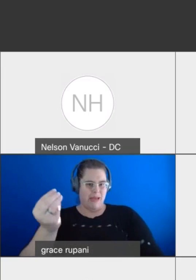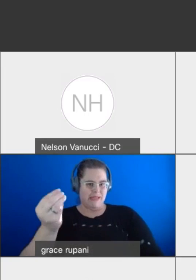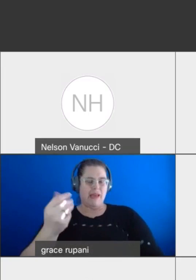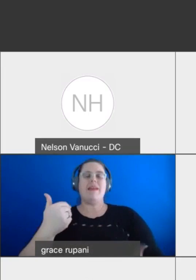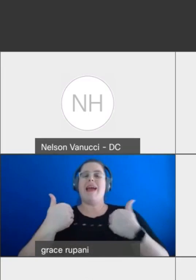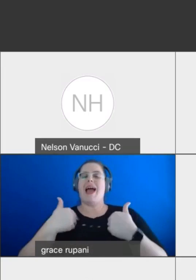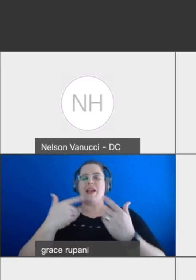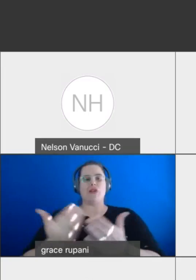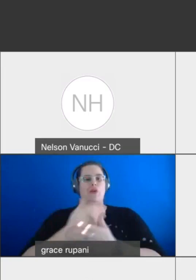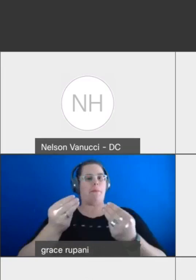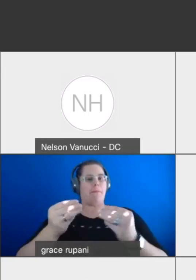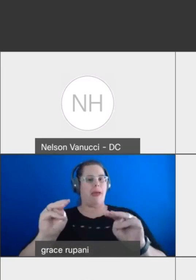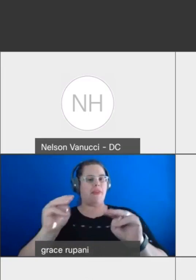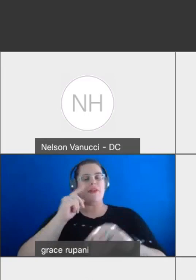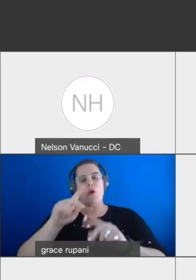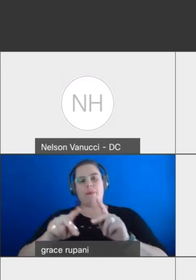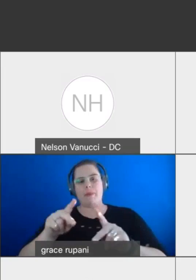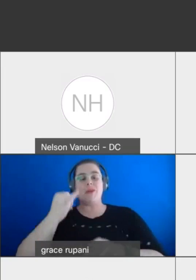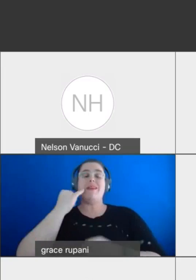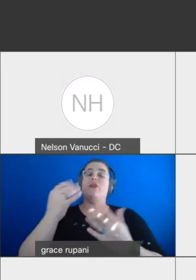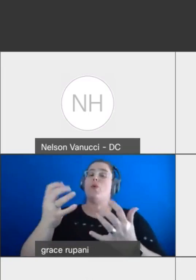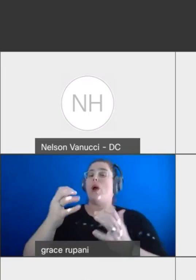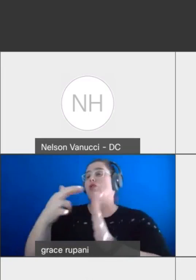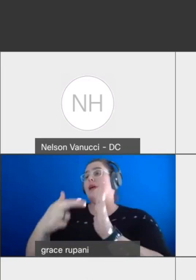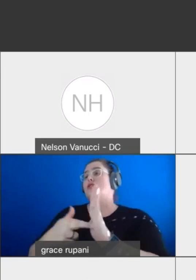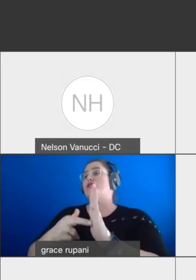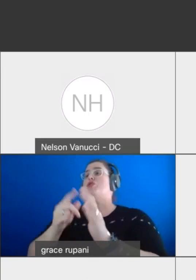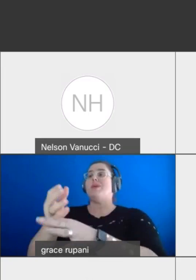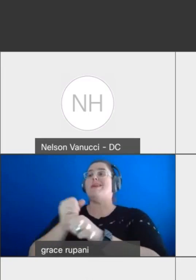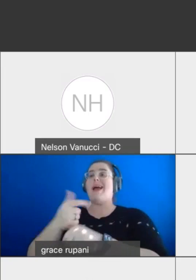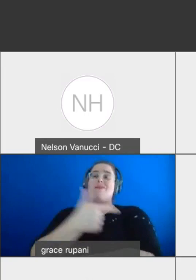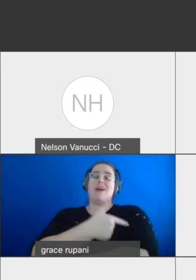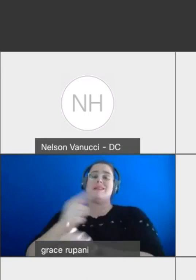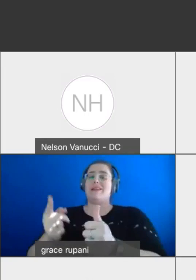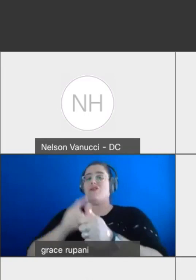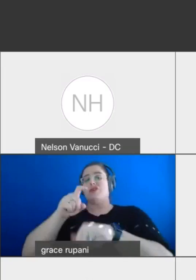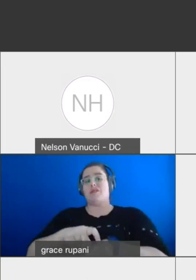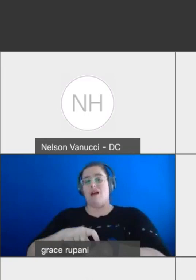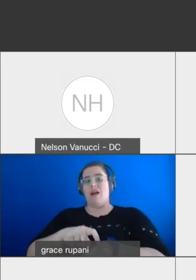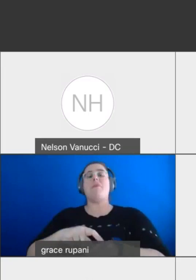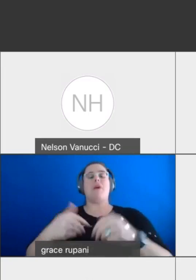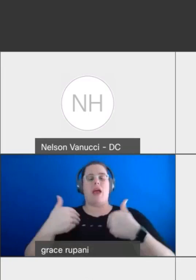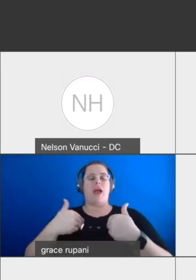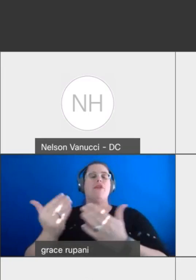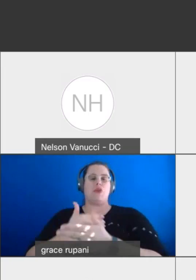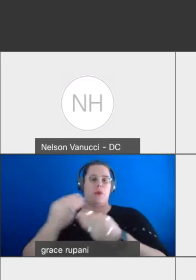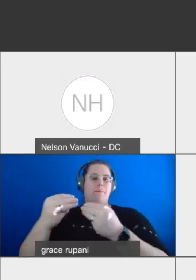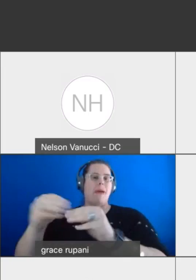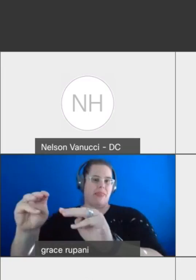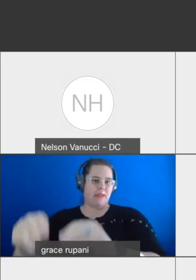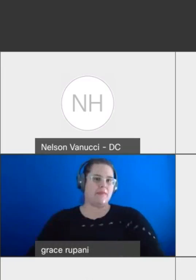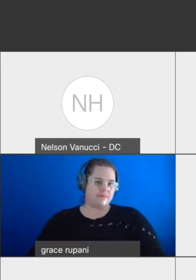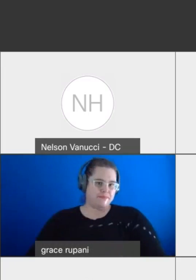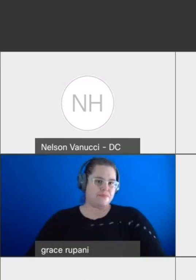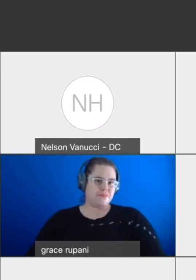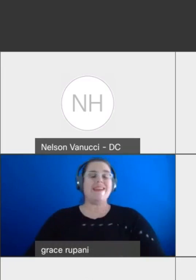mechanism for people registering to get the vaccine rather than opening up registration on